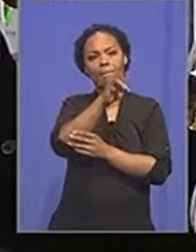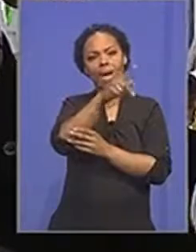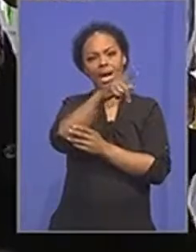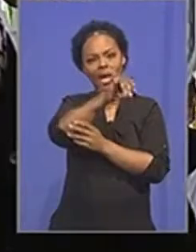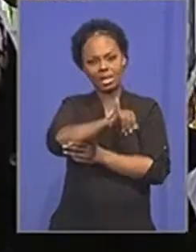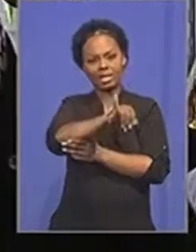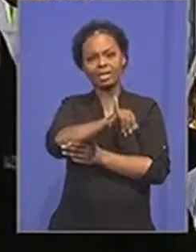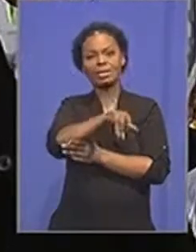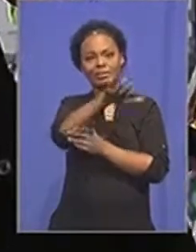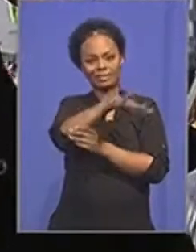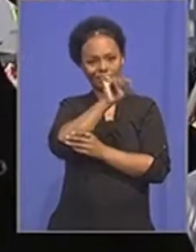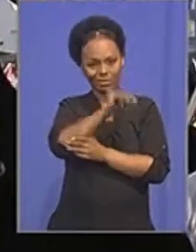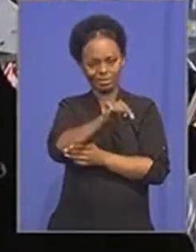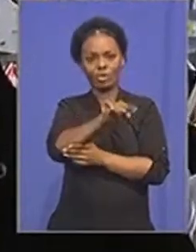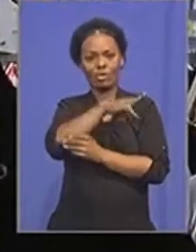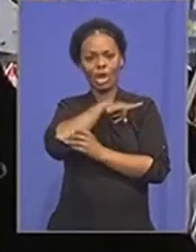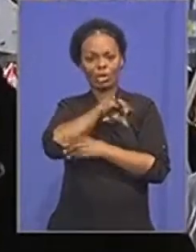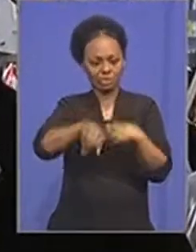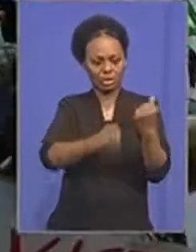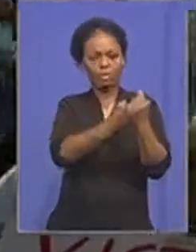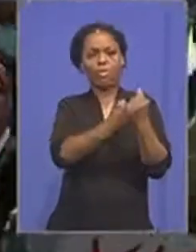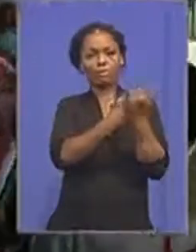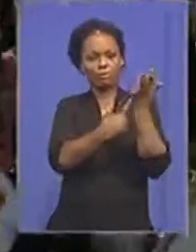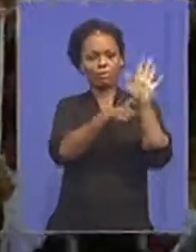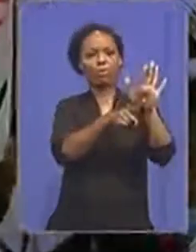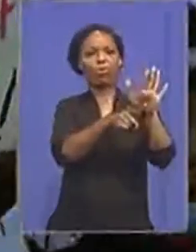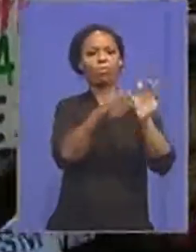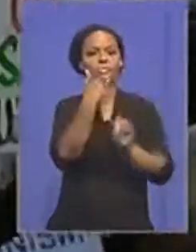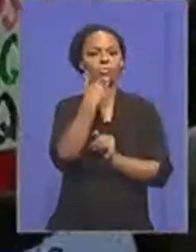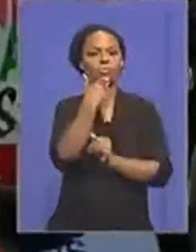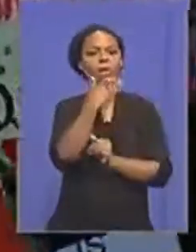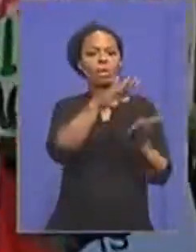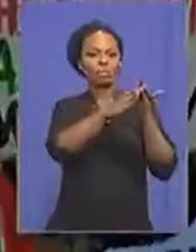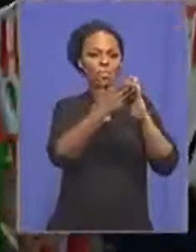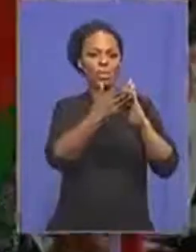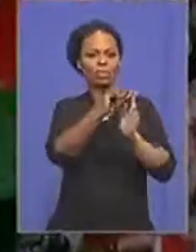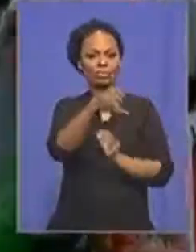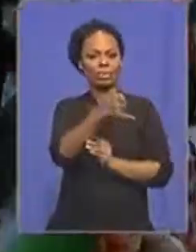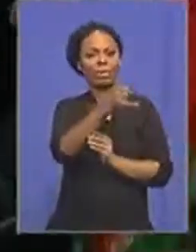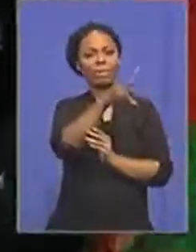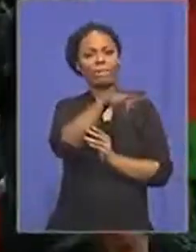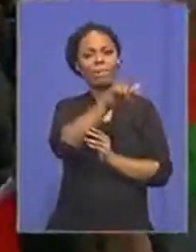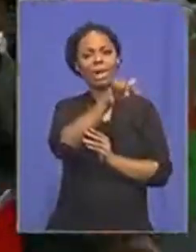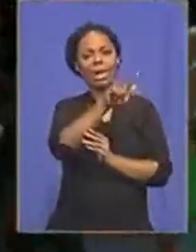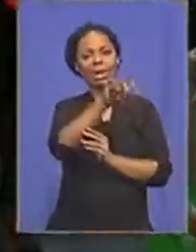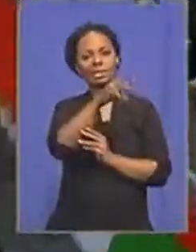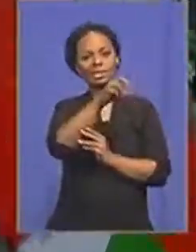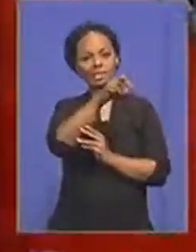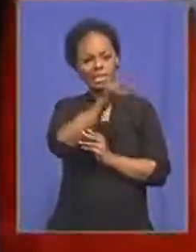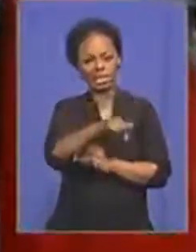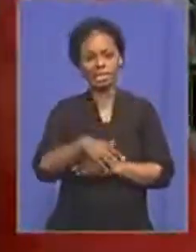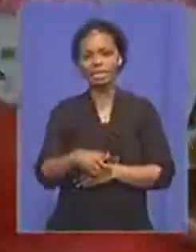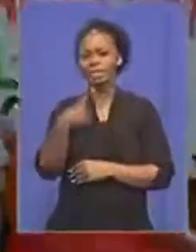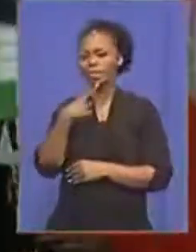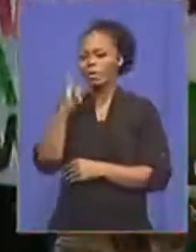we stand in the Palestinian issue. South African Zionist Federation e hanana le boipiletso ba hore mmuso wa Israel o